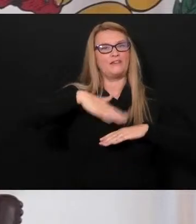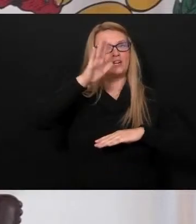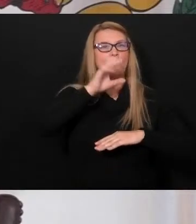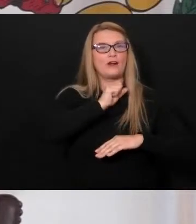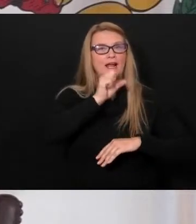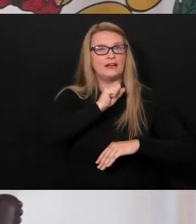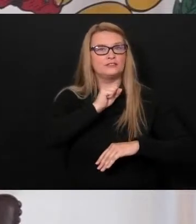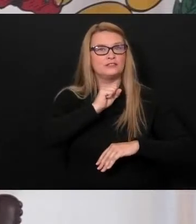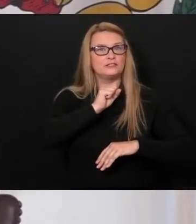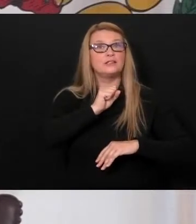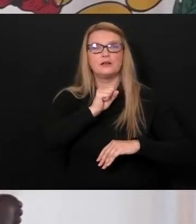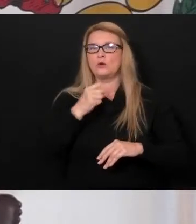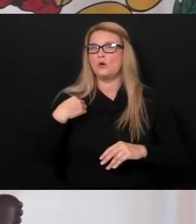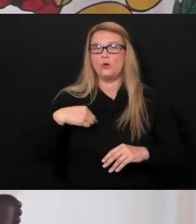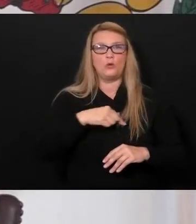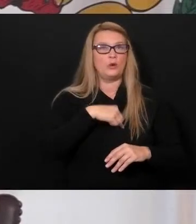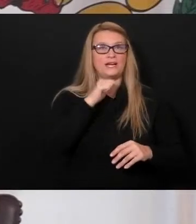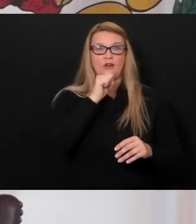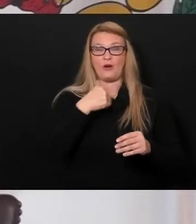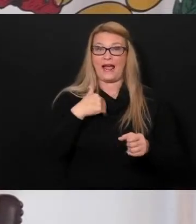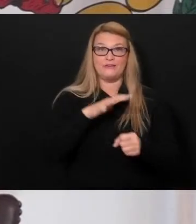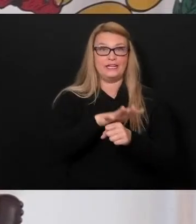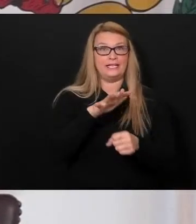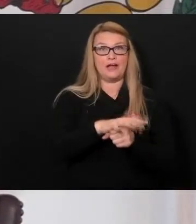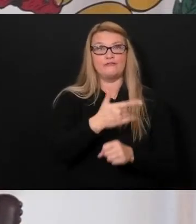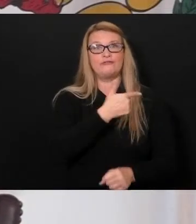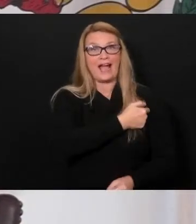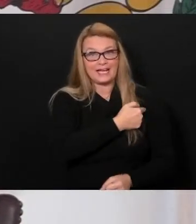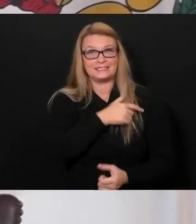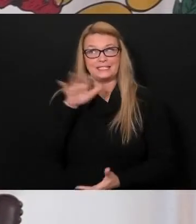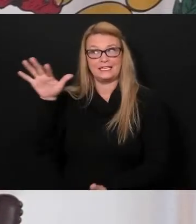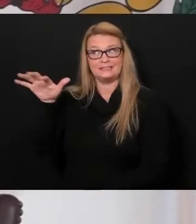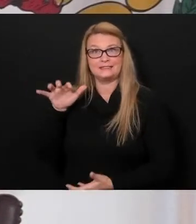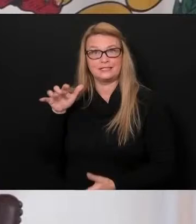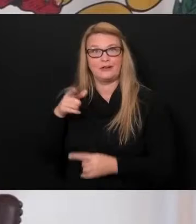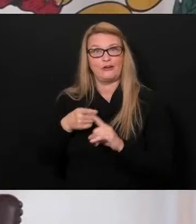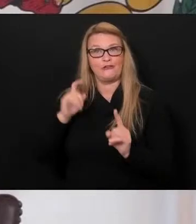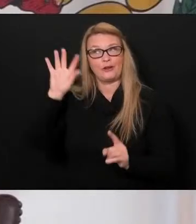older. We do not have enough doses to vaccinate all West